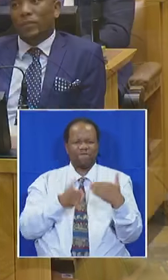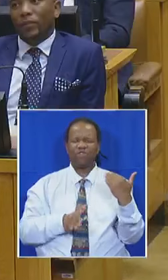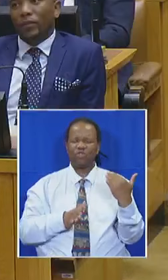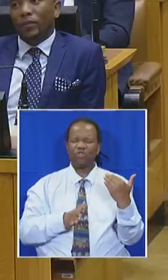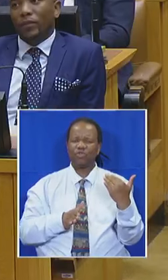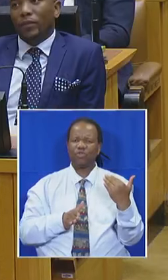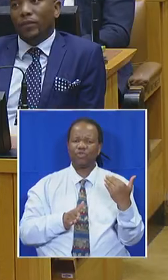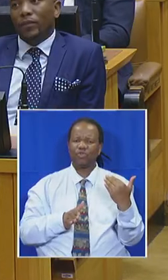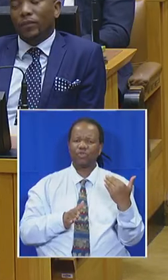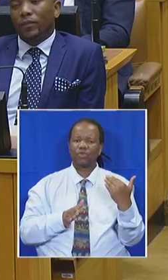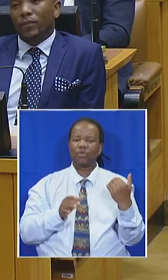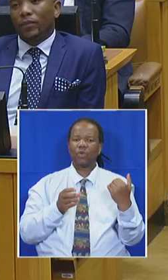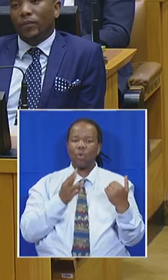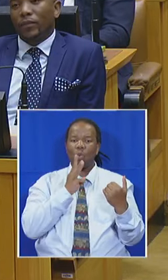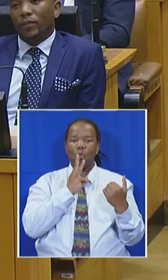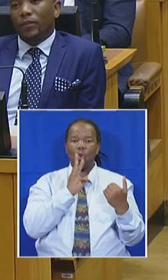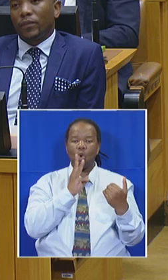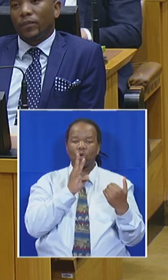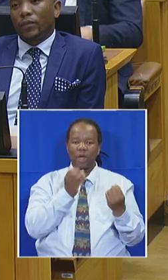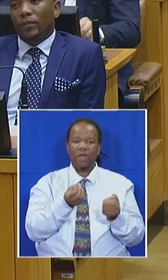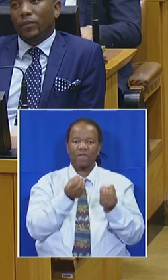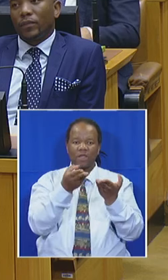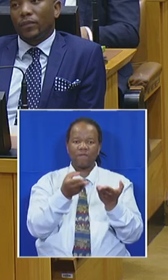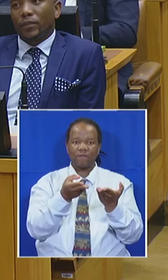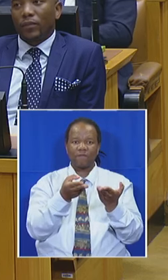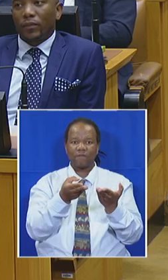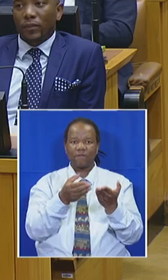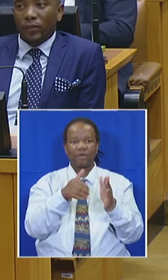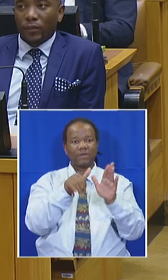to 615 schools,